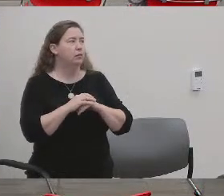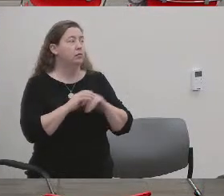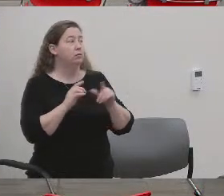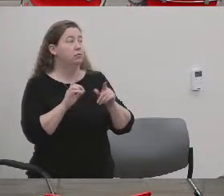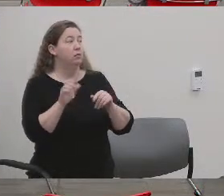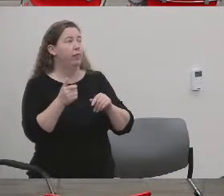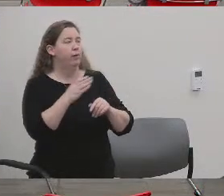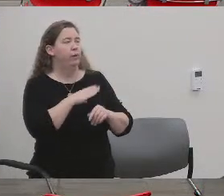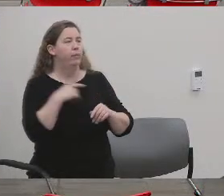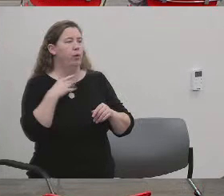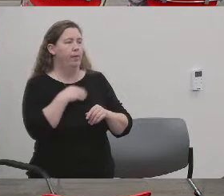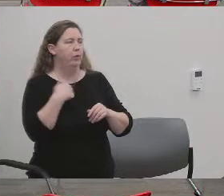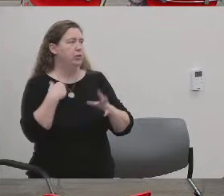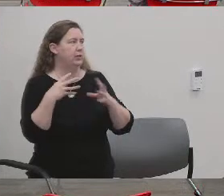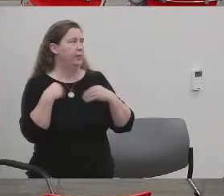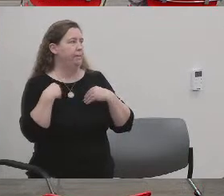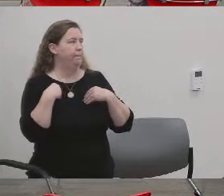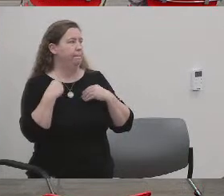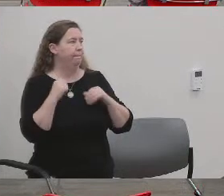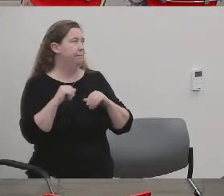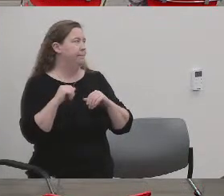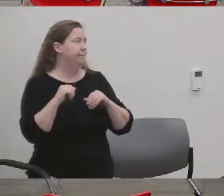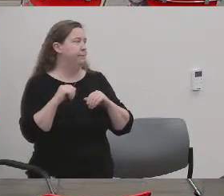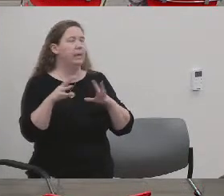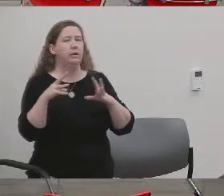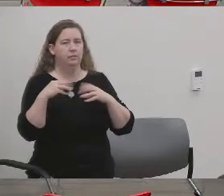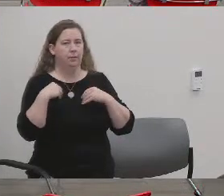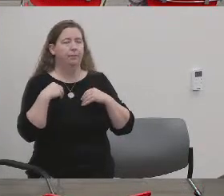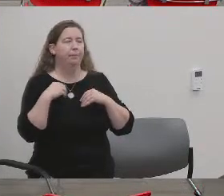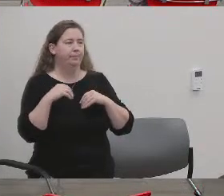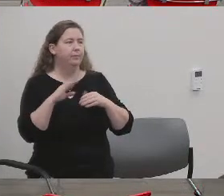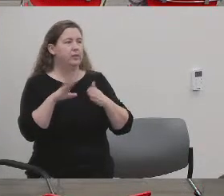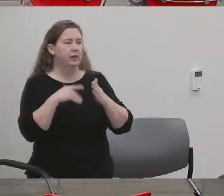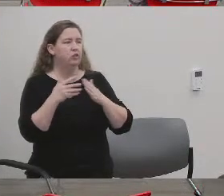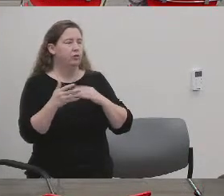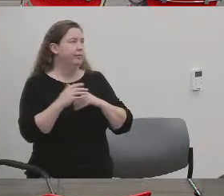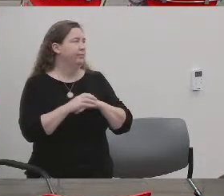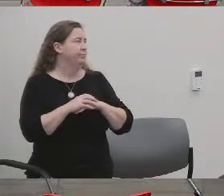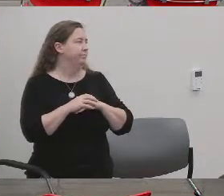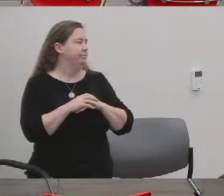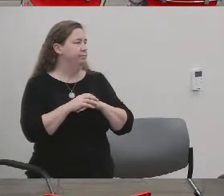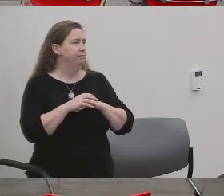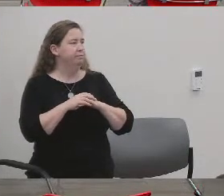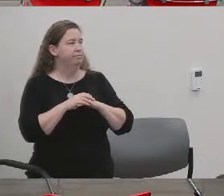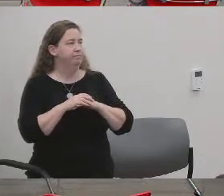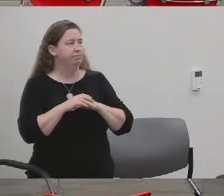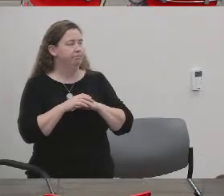else? Yes. Oh, Is it the same one that I have? it is, but Okay. there's only one.